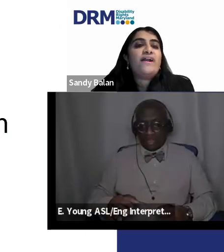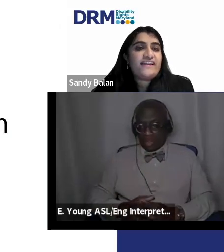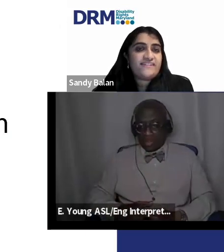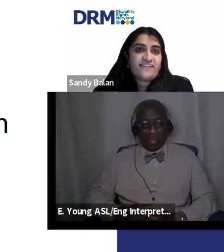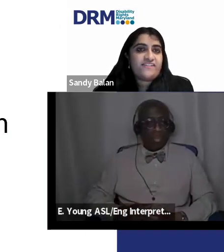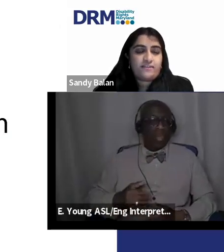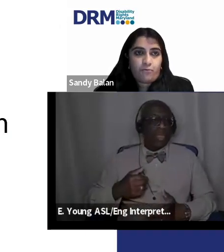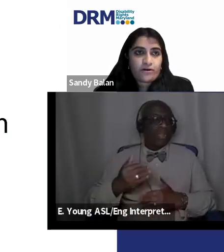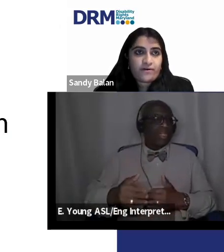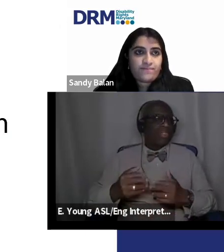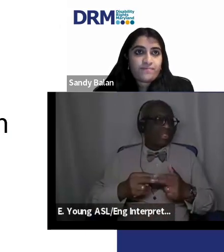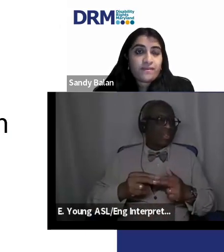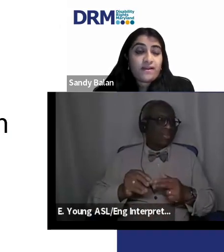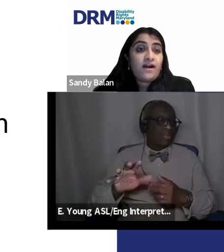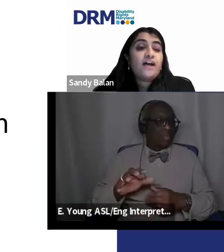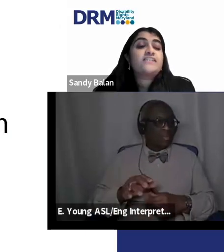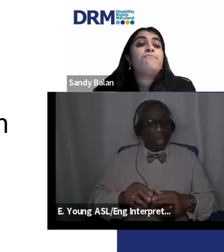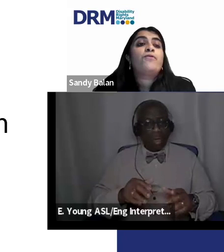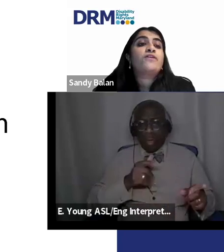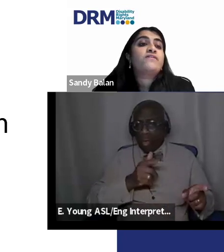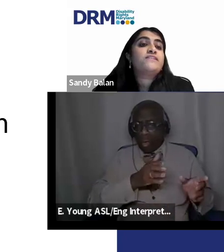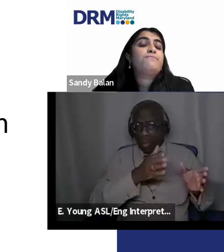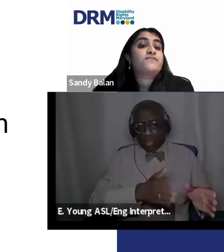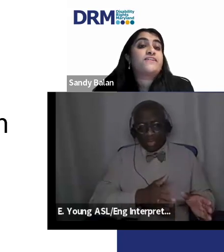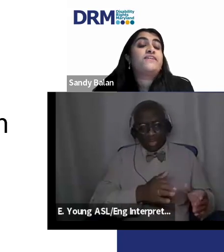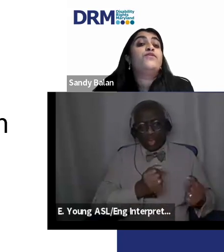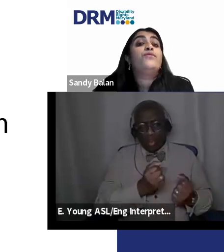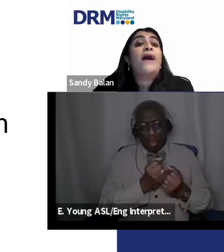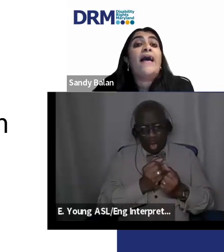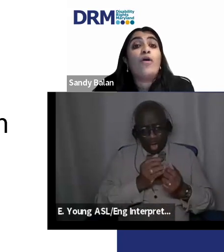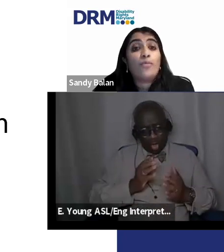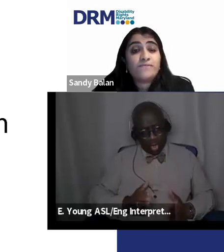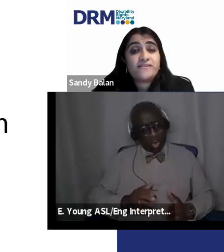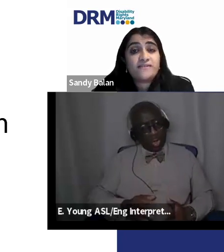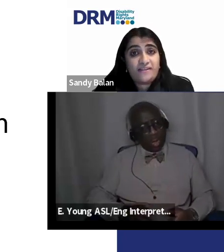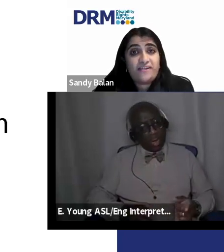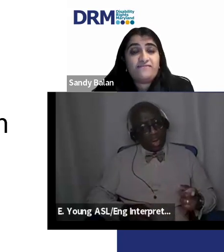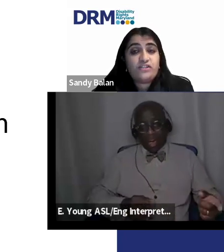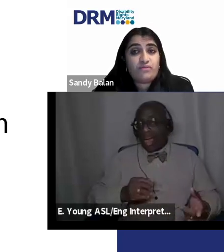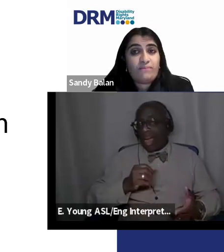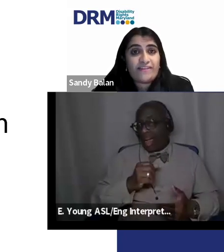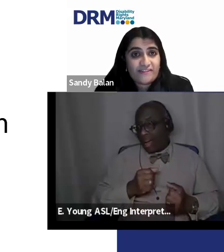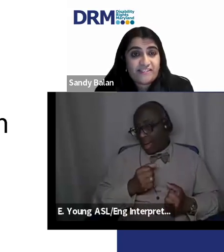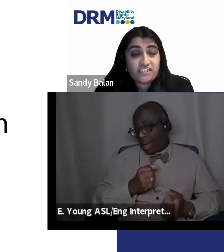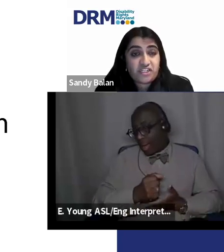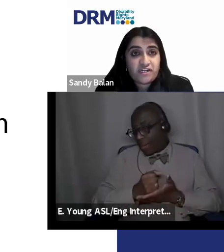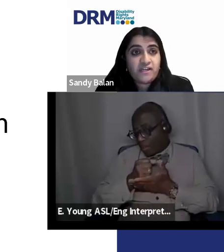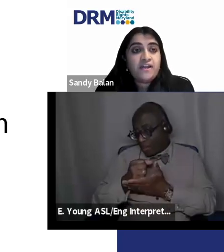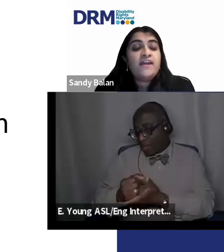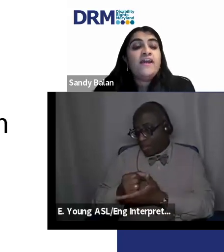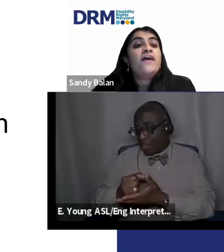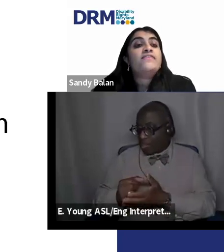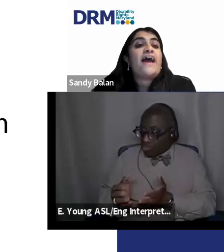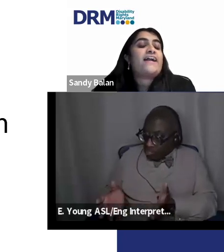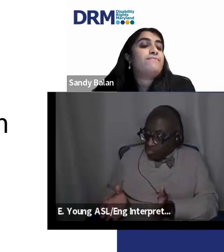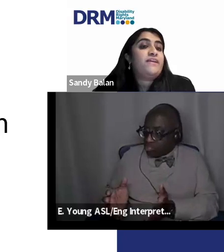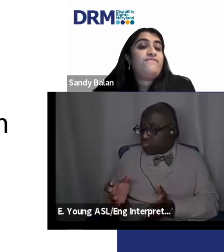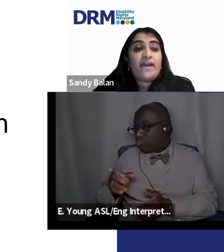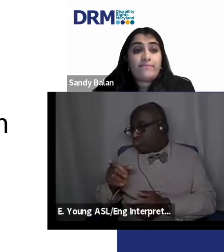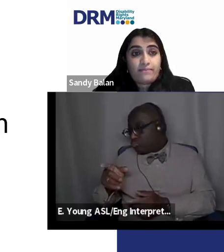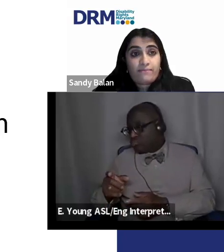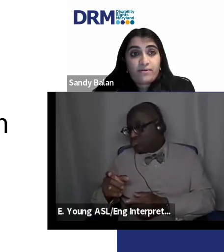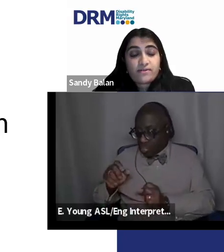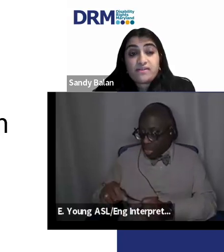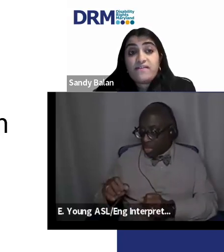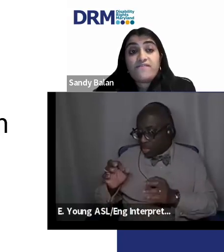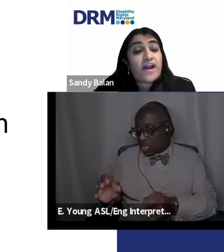And so what is this supporter? A supporter is a person who helps the individual make the decision. That can